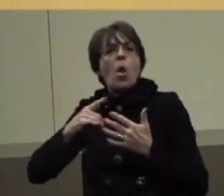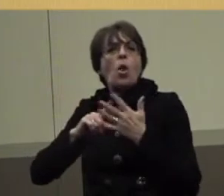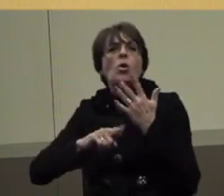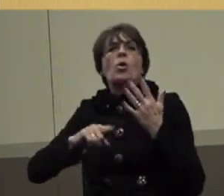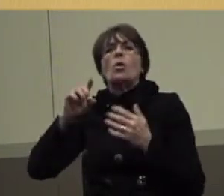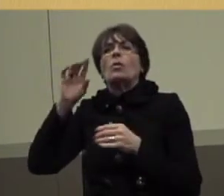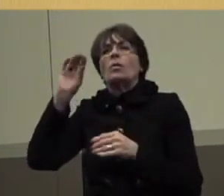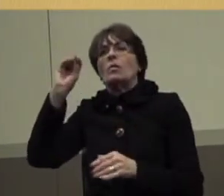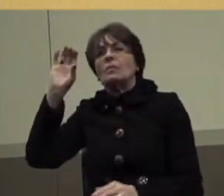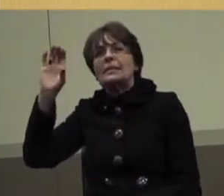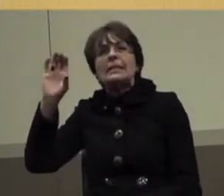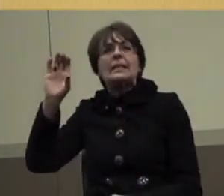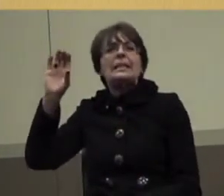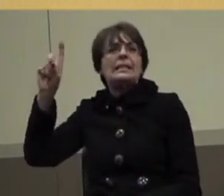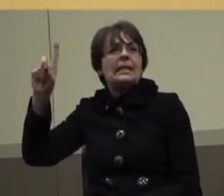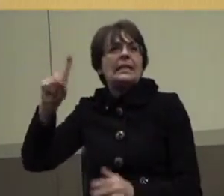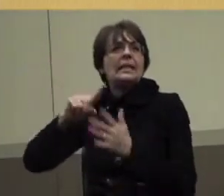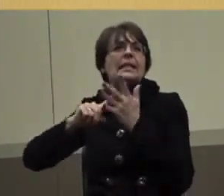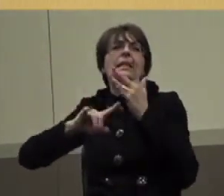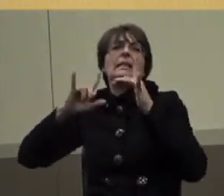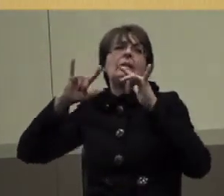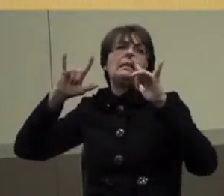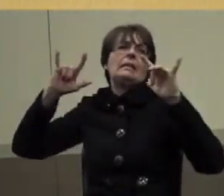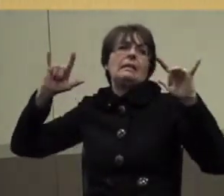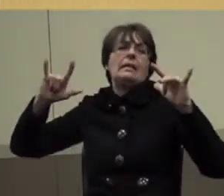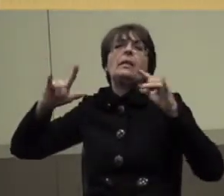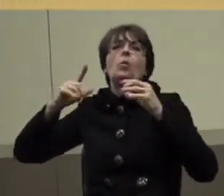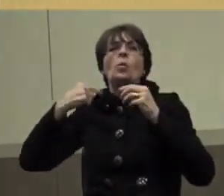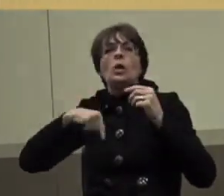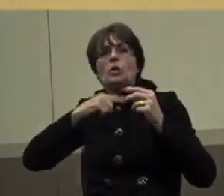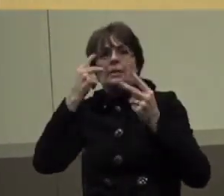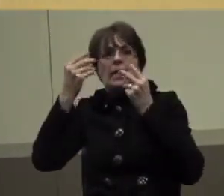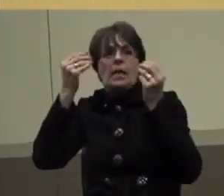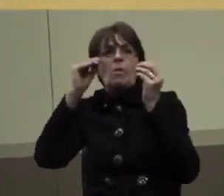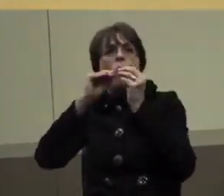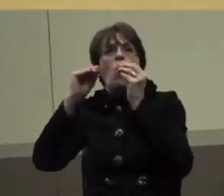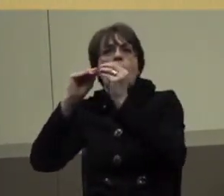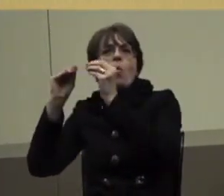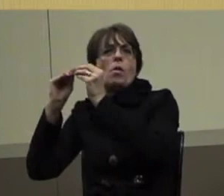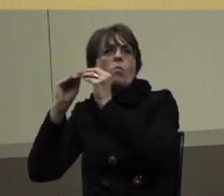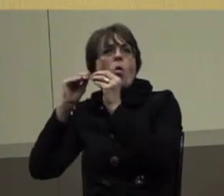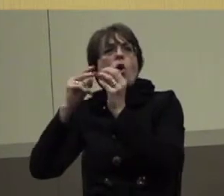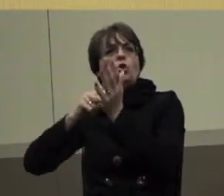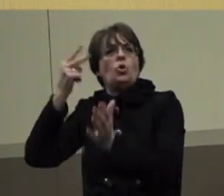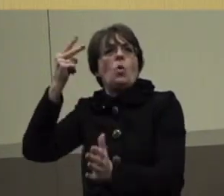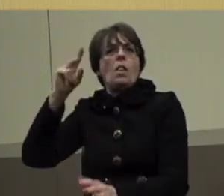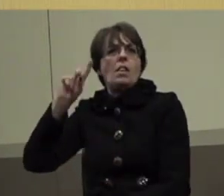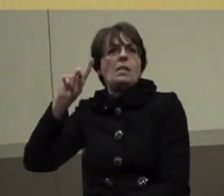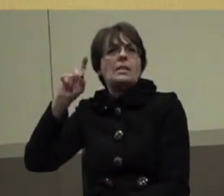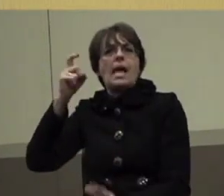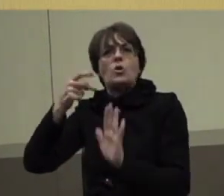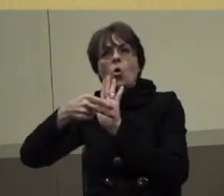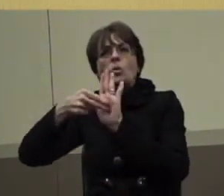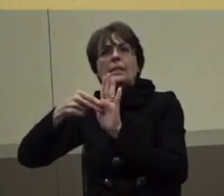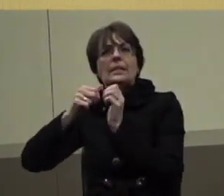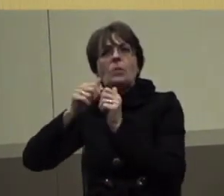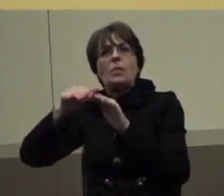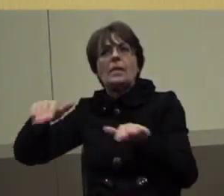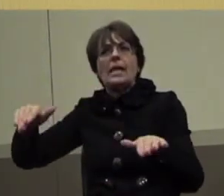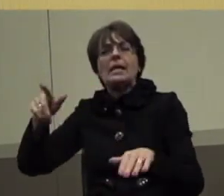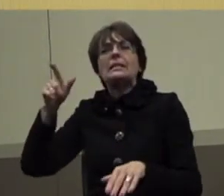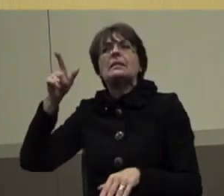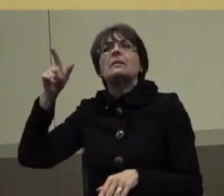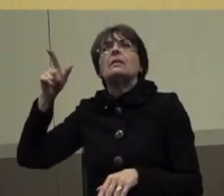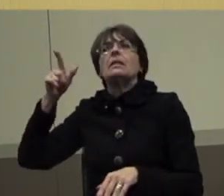intellectual disability. You know, it's like more and more and more we're seeing lots of dual diagnoses with kids. There's been